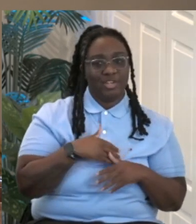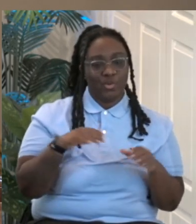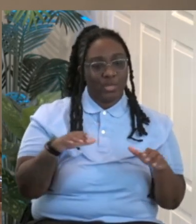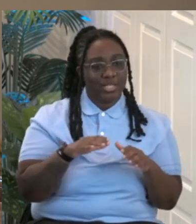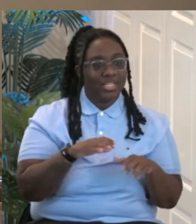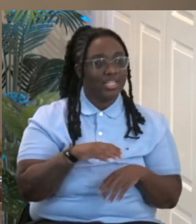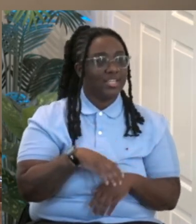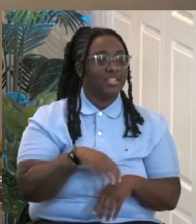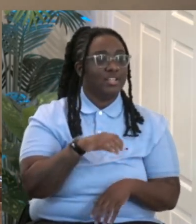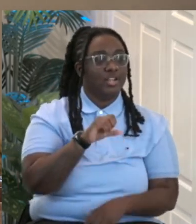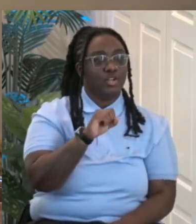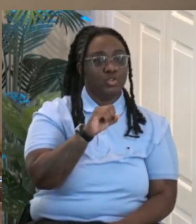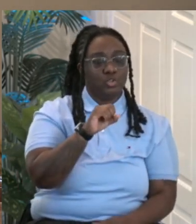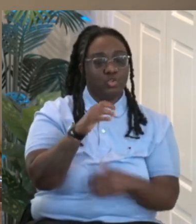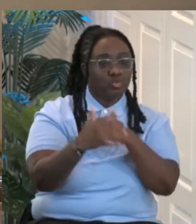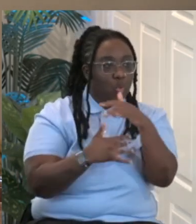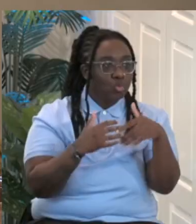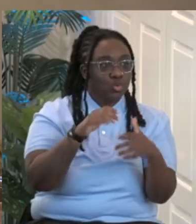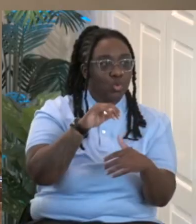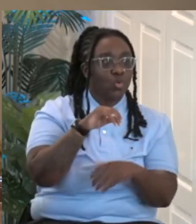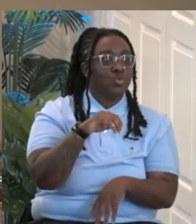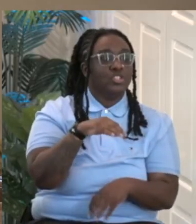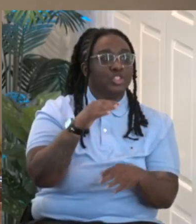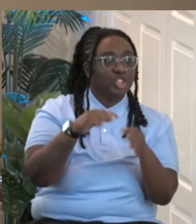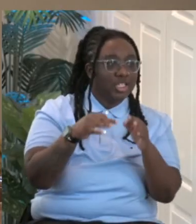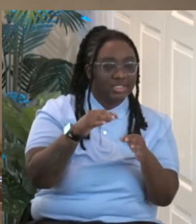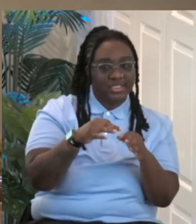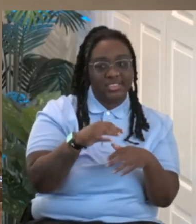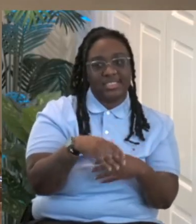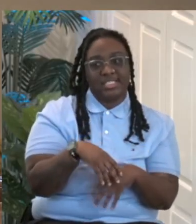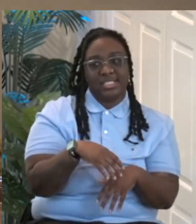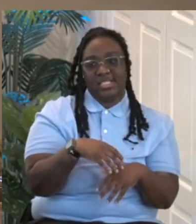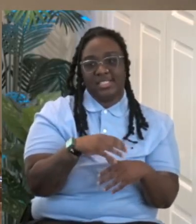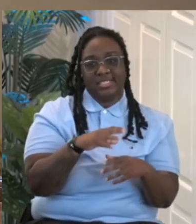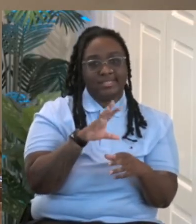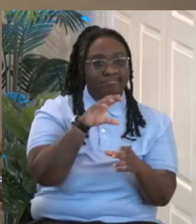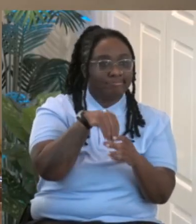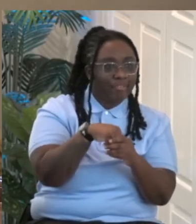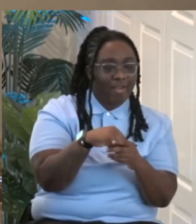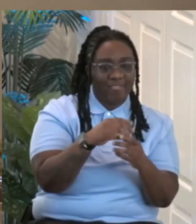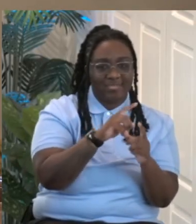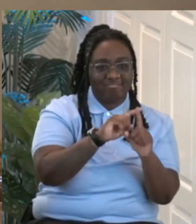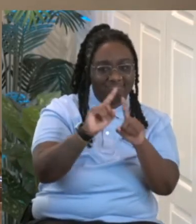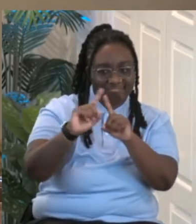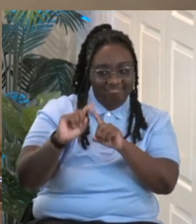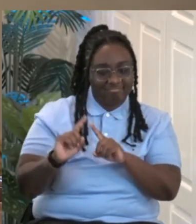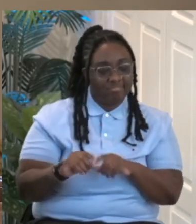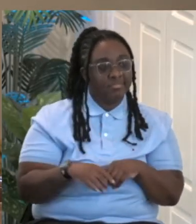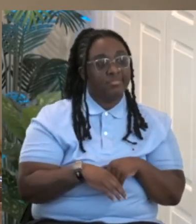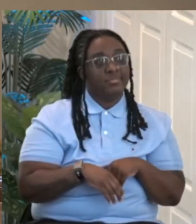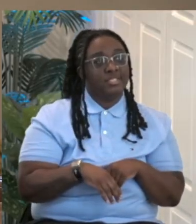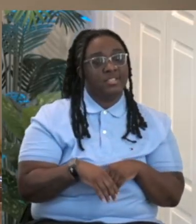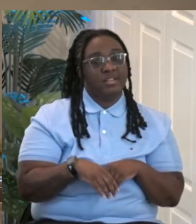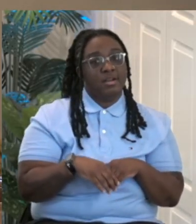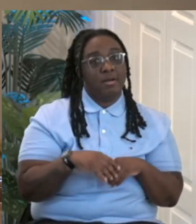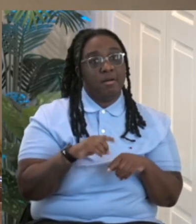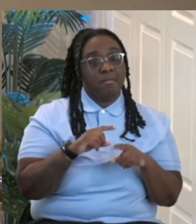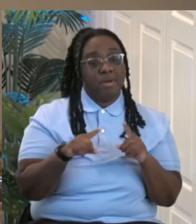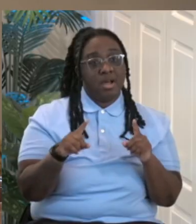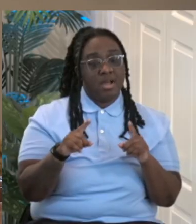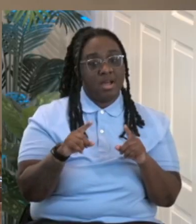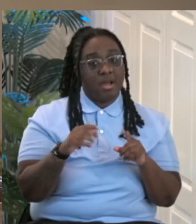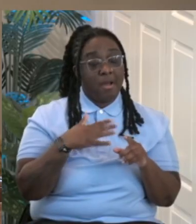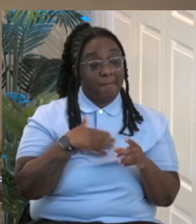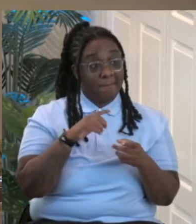We had a crisis center, all kinds of good things like that. Well, Thad said, well, you might want